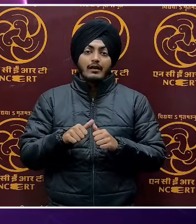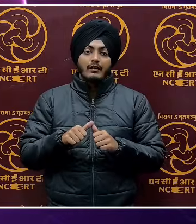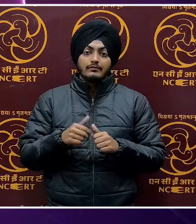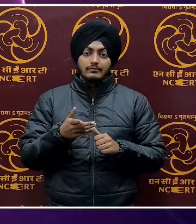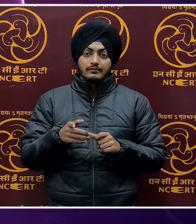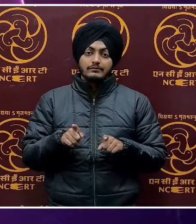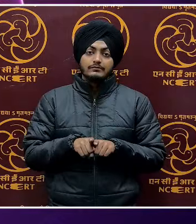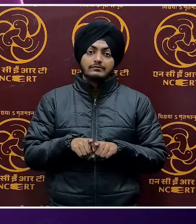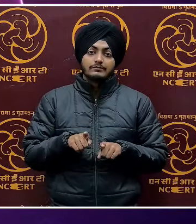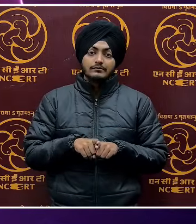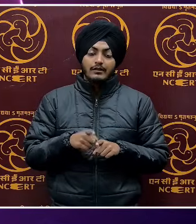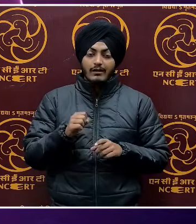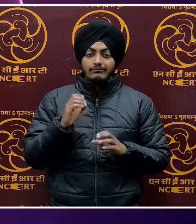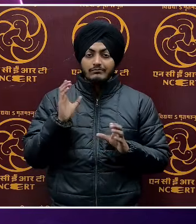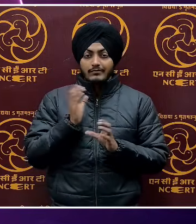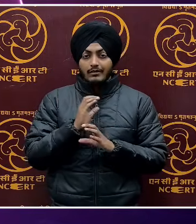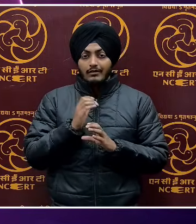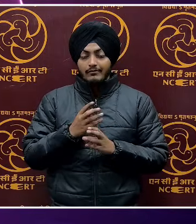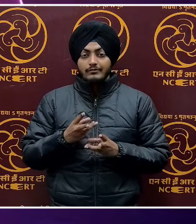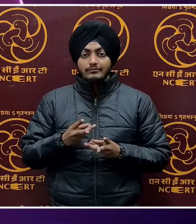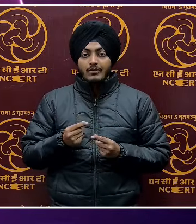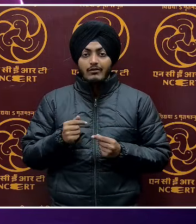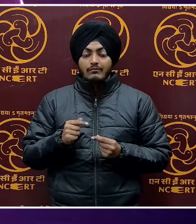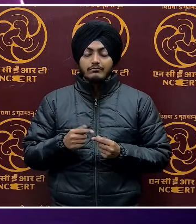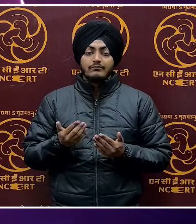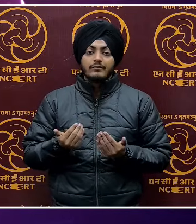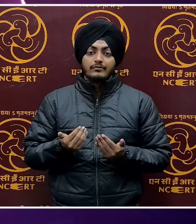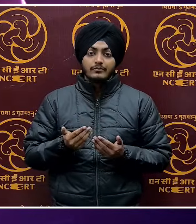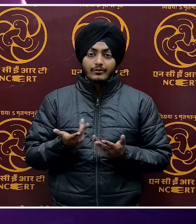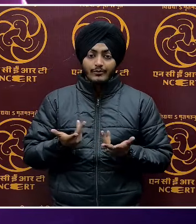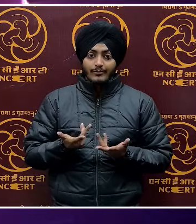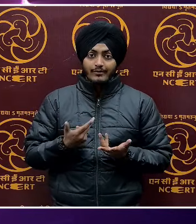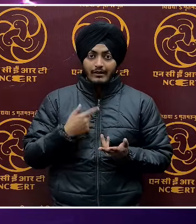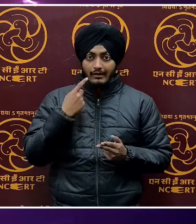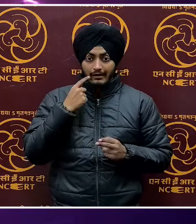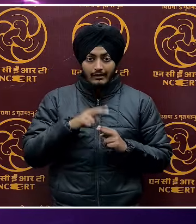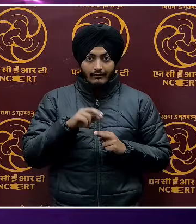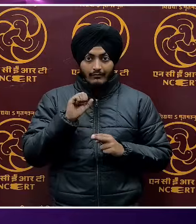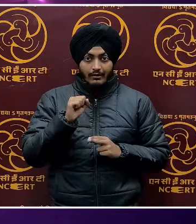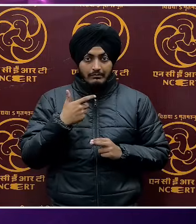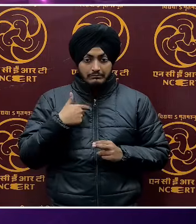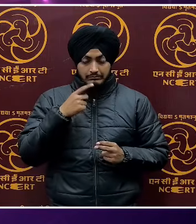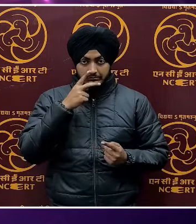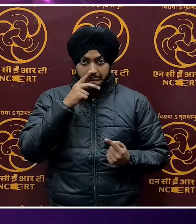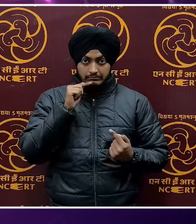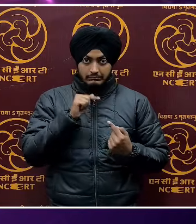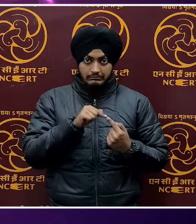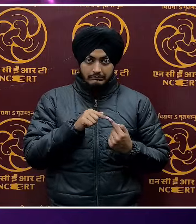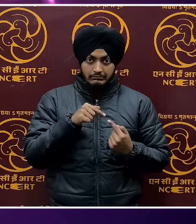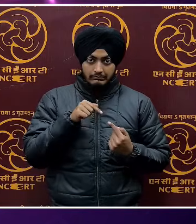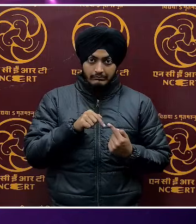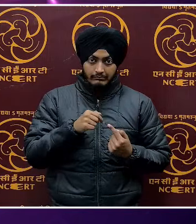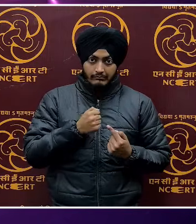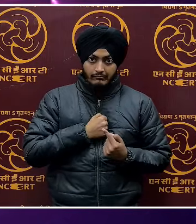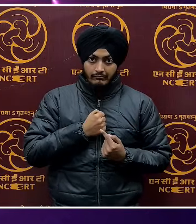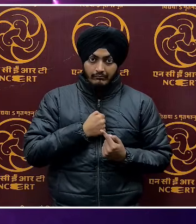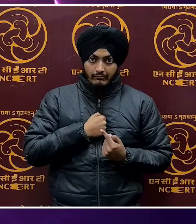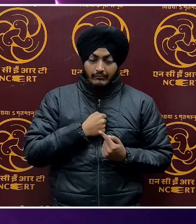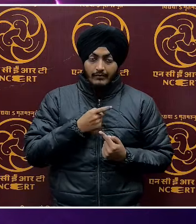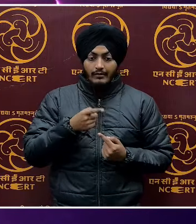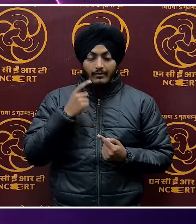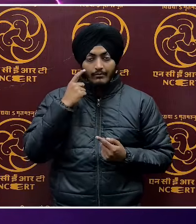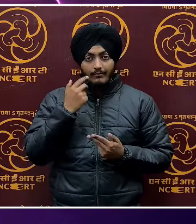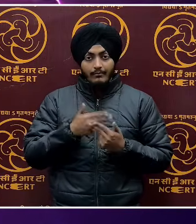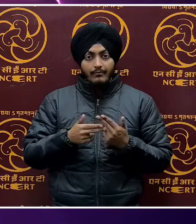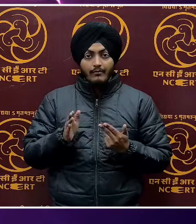can also clear your doubts, because if you have paid attention towards the session, towards the poem, this activity